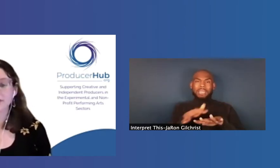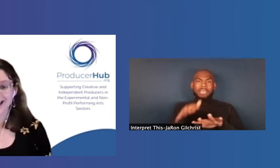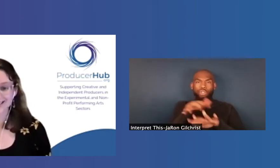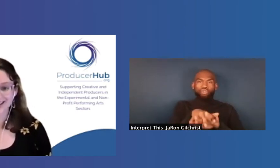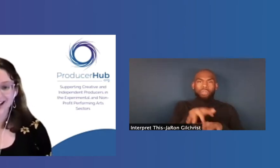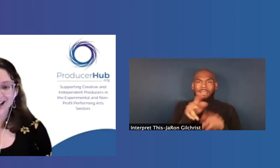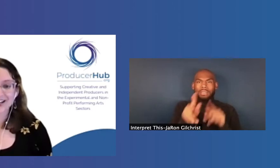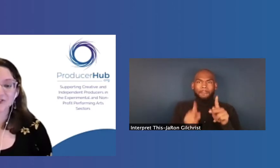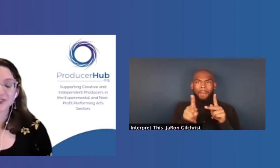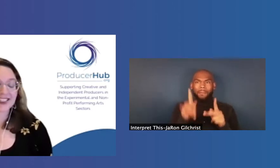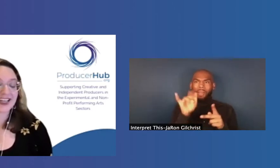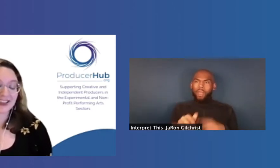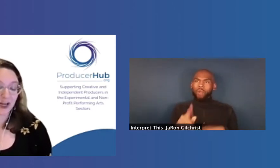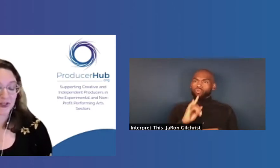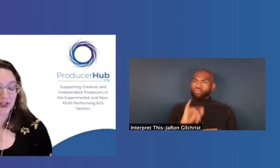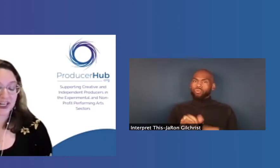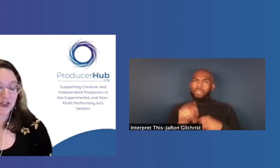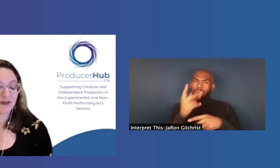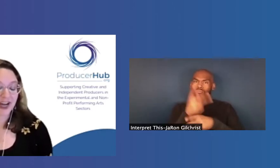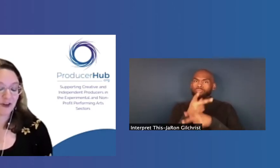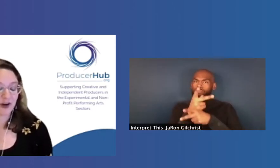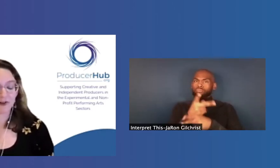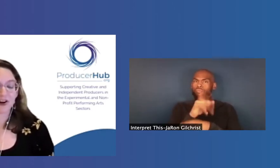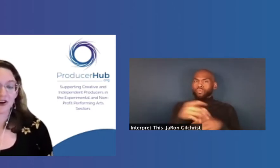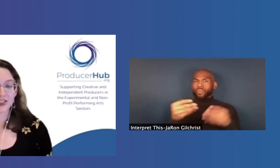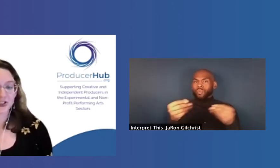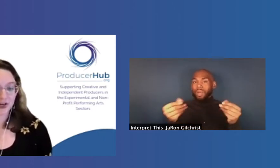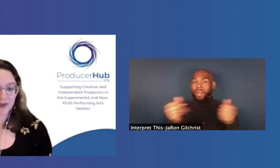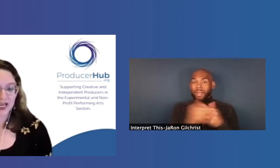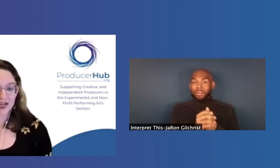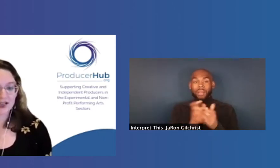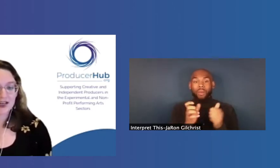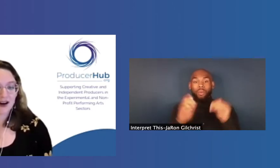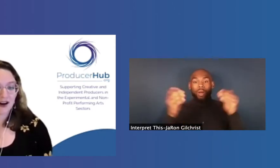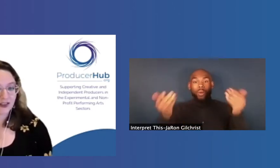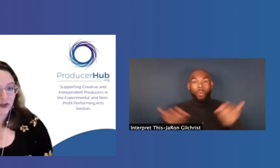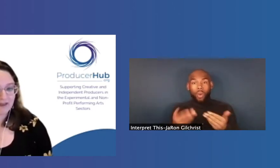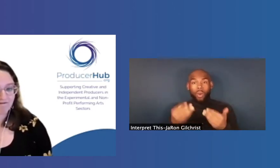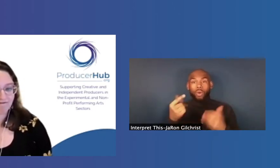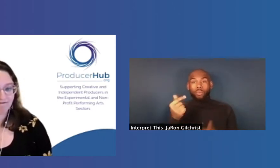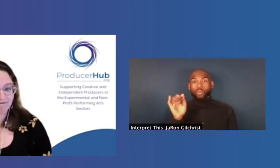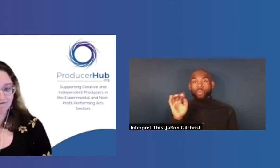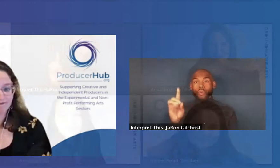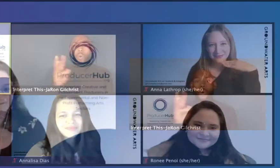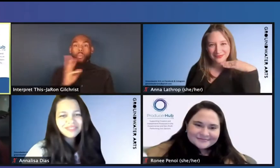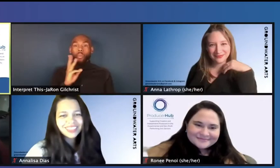with that, I actually would like to take this opportunity to invite Groundwater Arts to join me on screen.